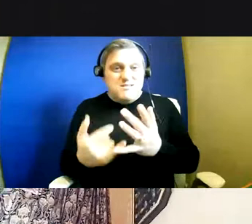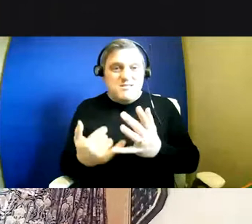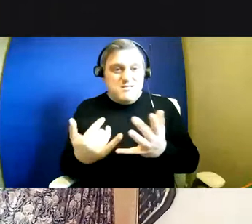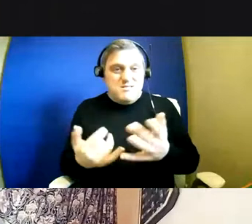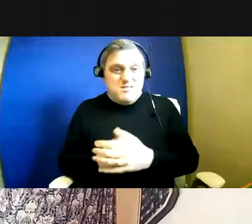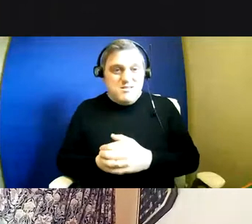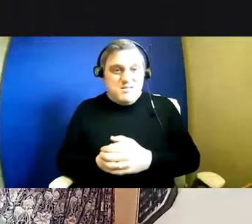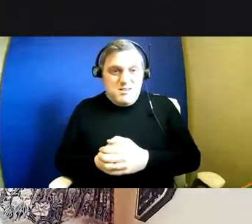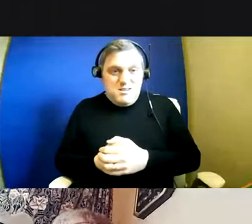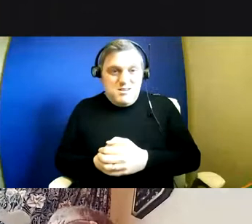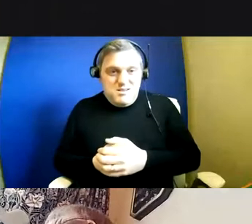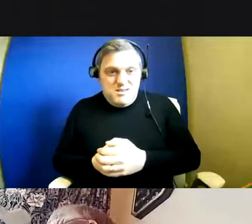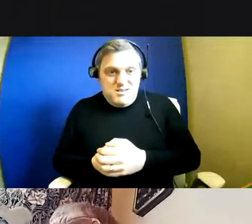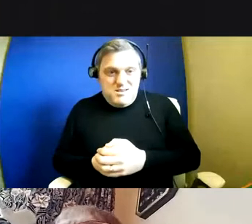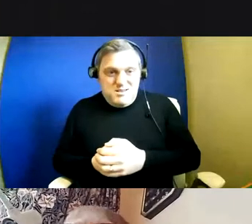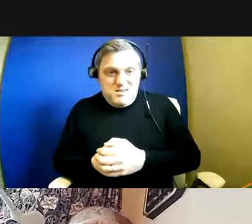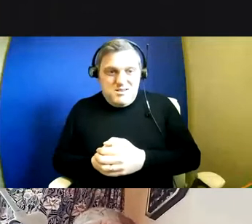I was obviously too subtle.